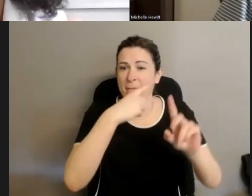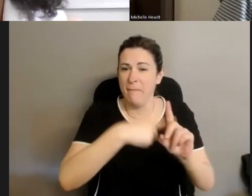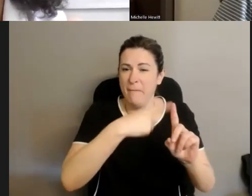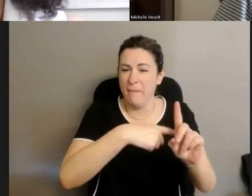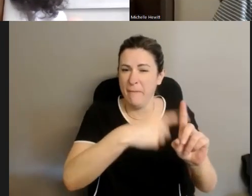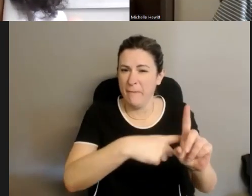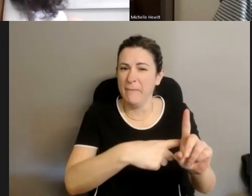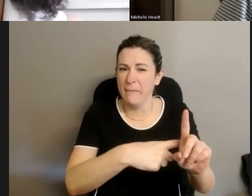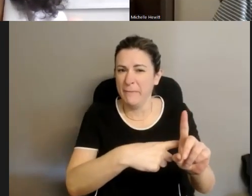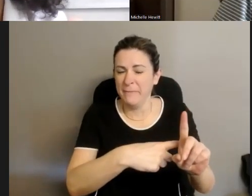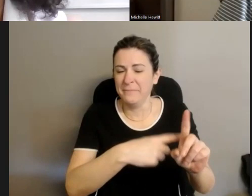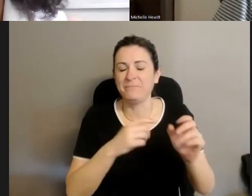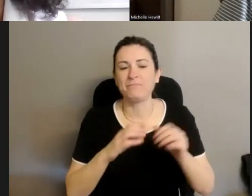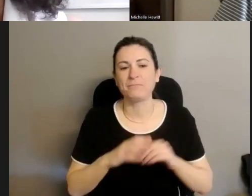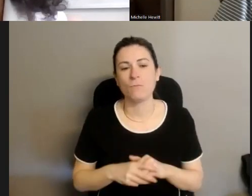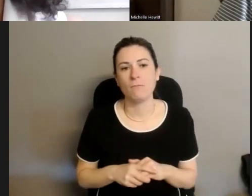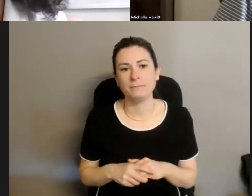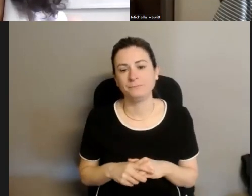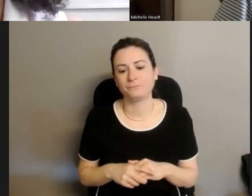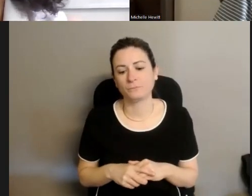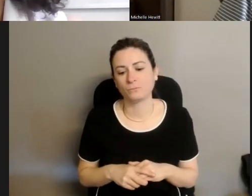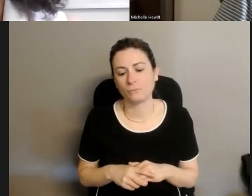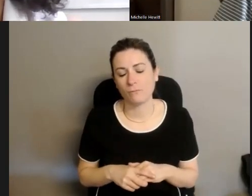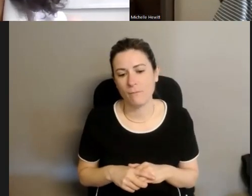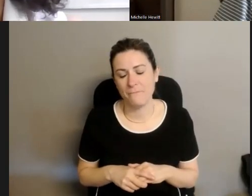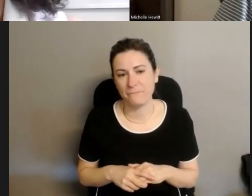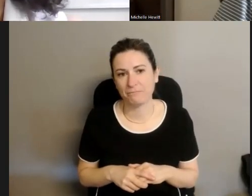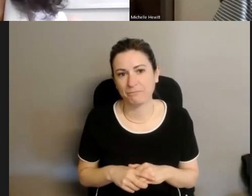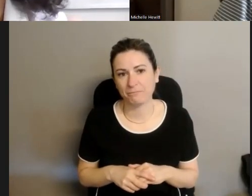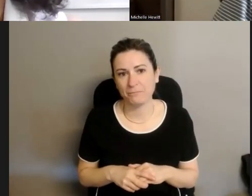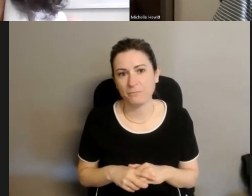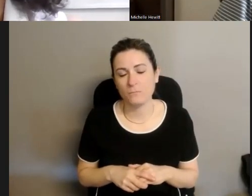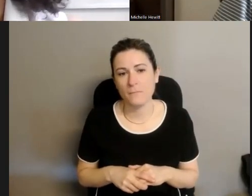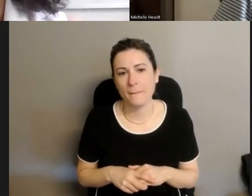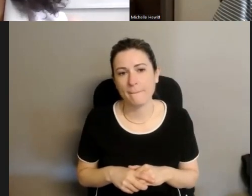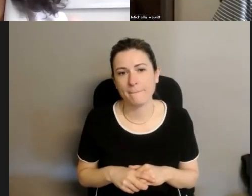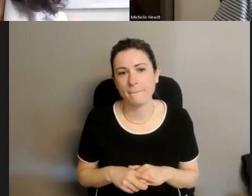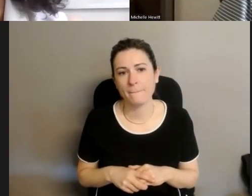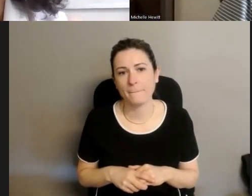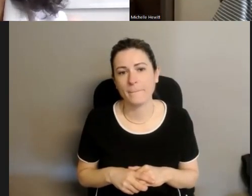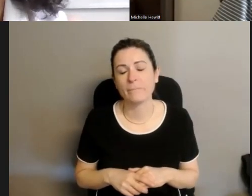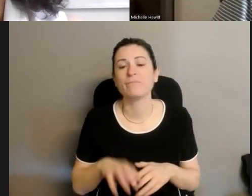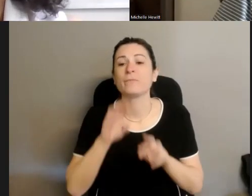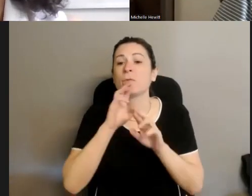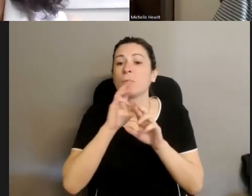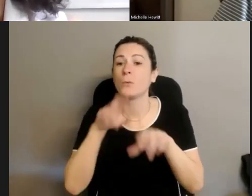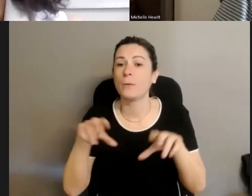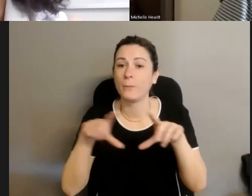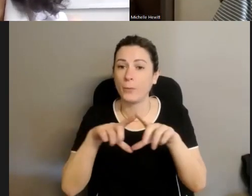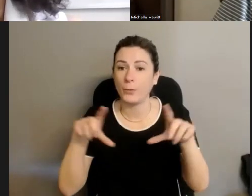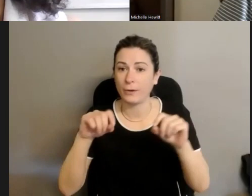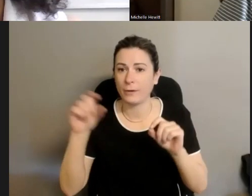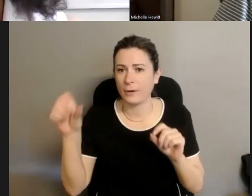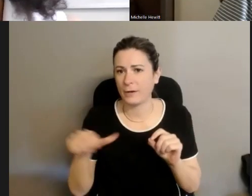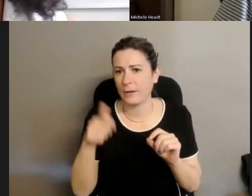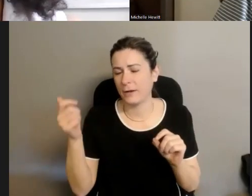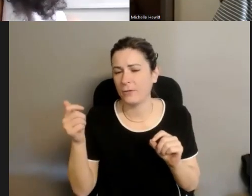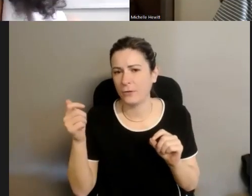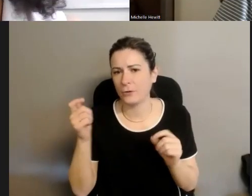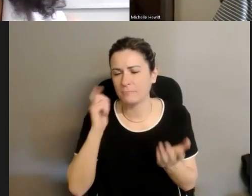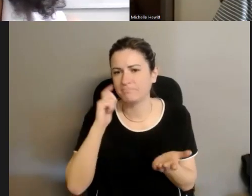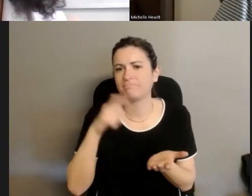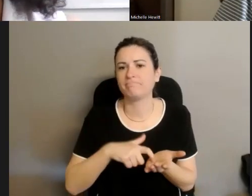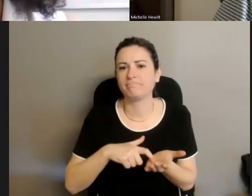meaningful change. And something else, you know, that we found through the work of the report card, and I'm sure your work as